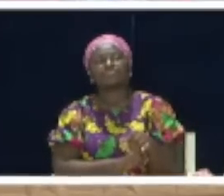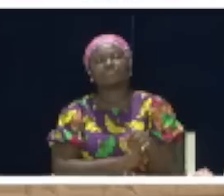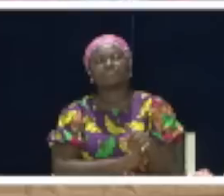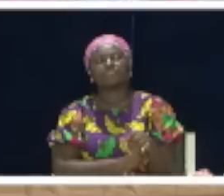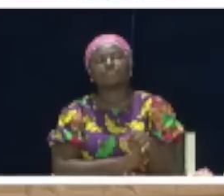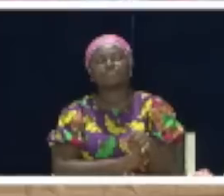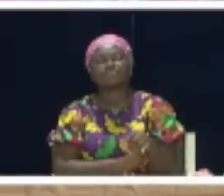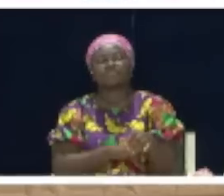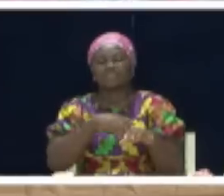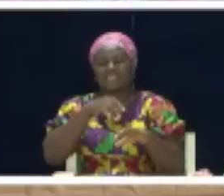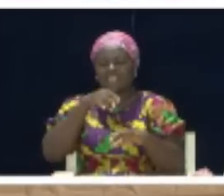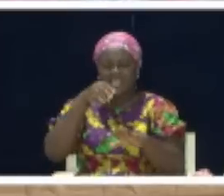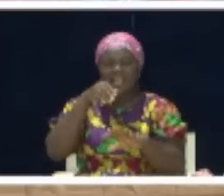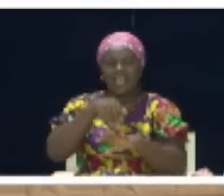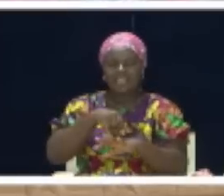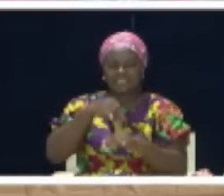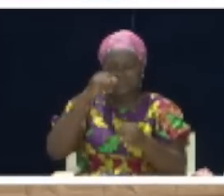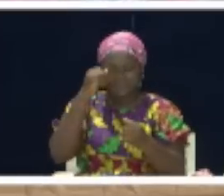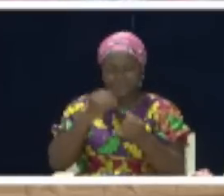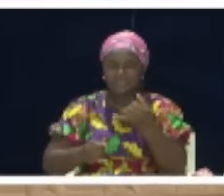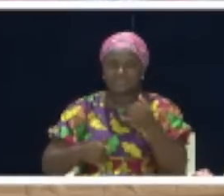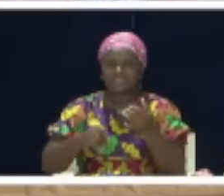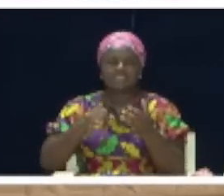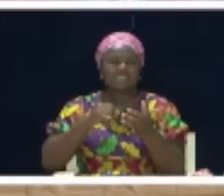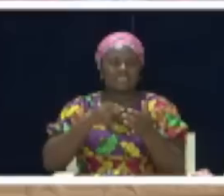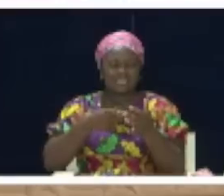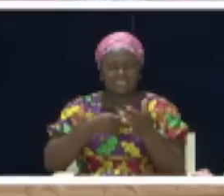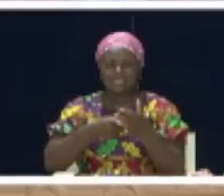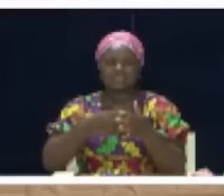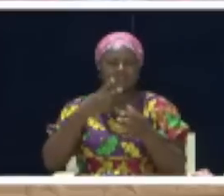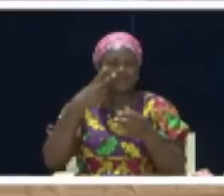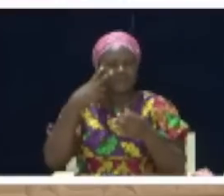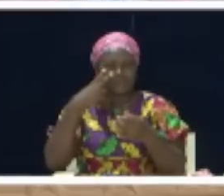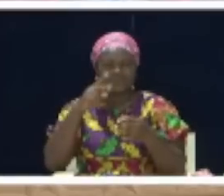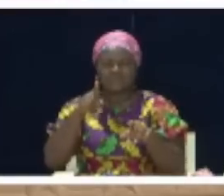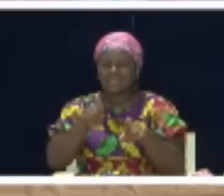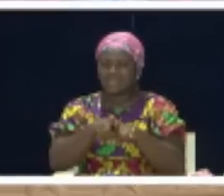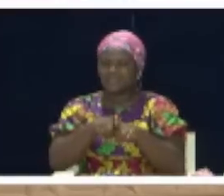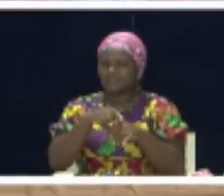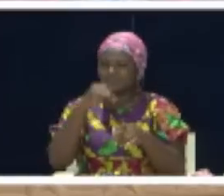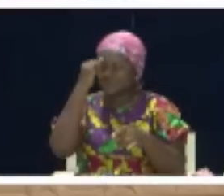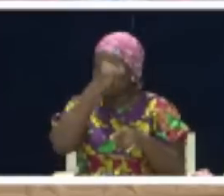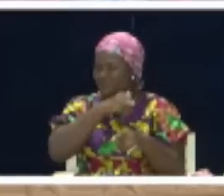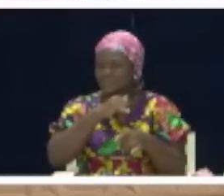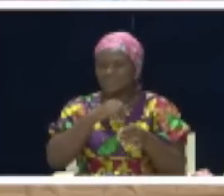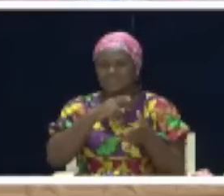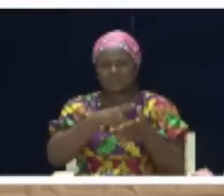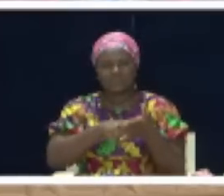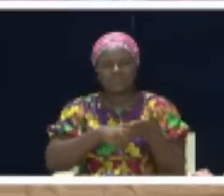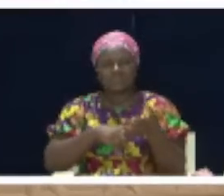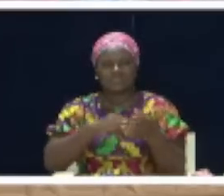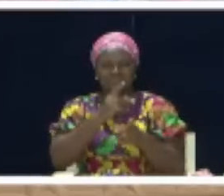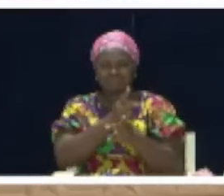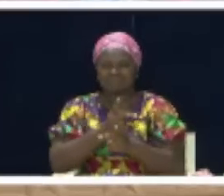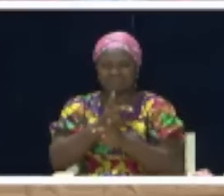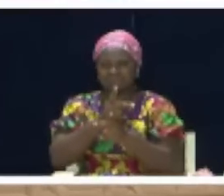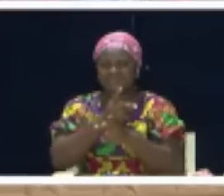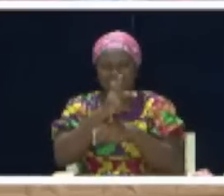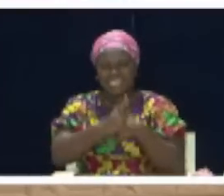At first, it sounded to him as foolishness. What kind of nonsense is this?